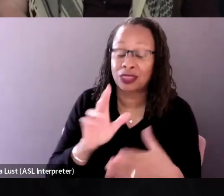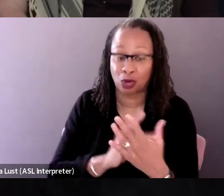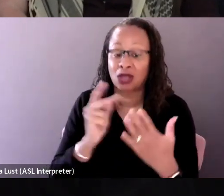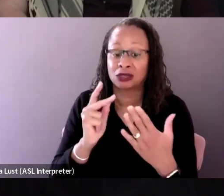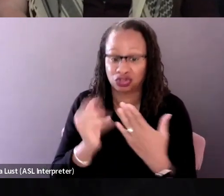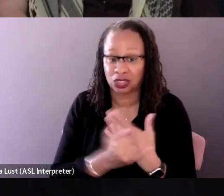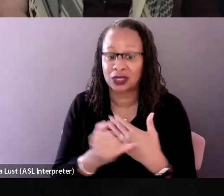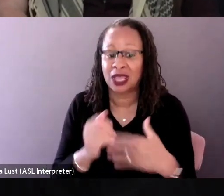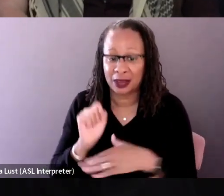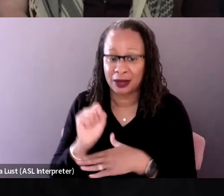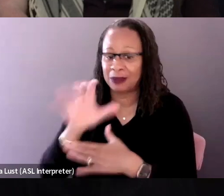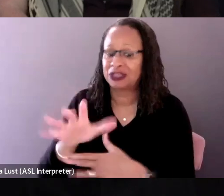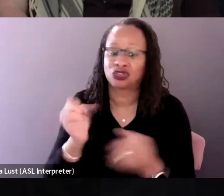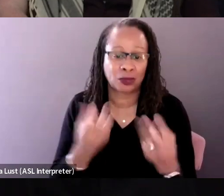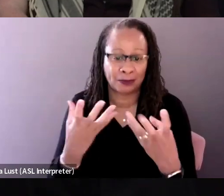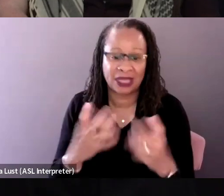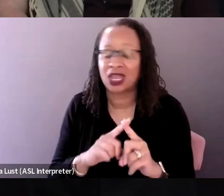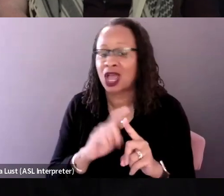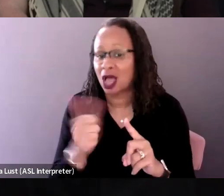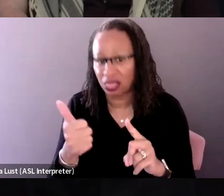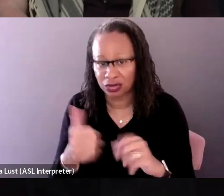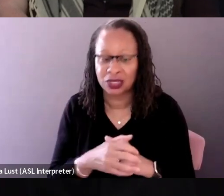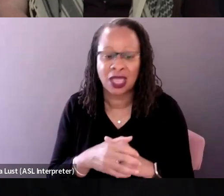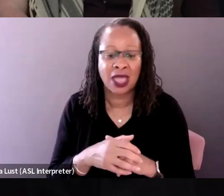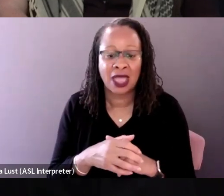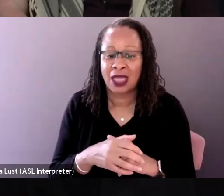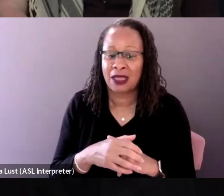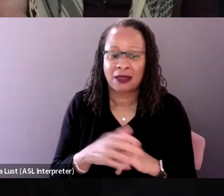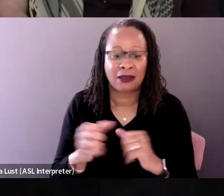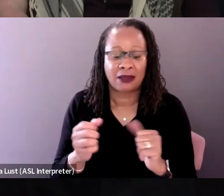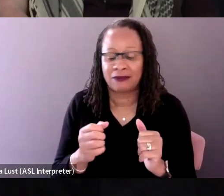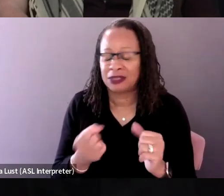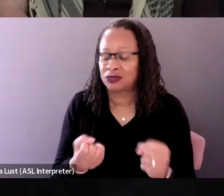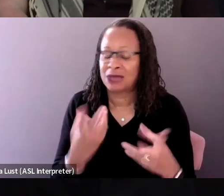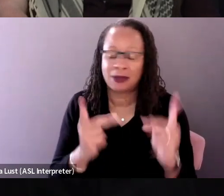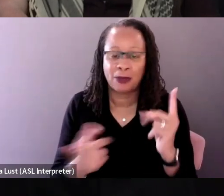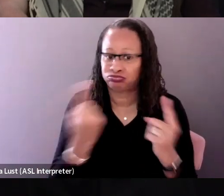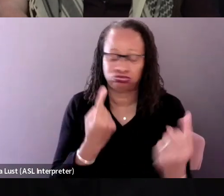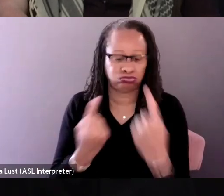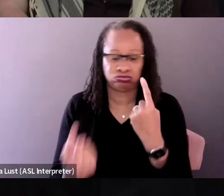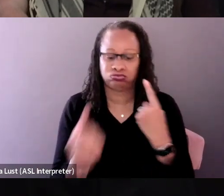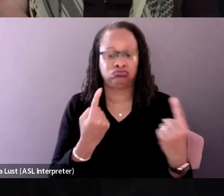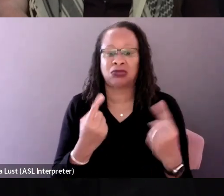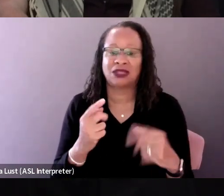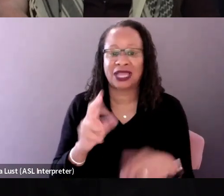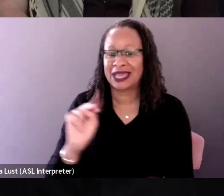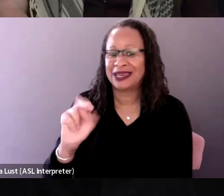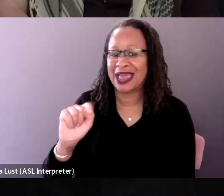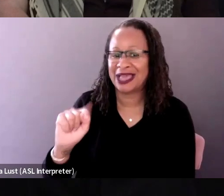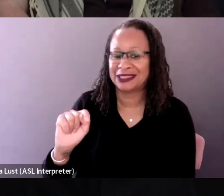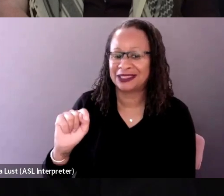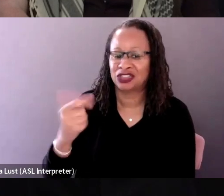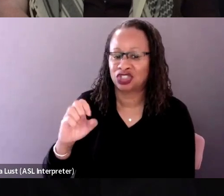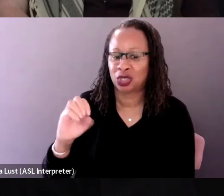to many others. And there were like people who were coming and talking to us from National Geographic's, ESPN, and